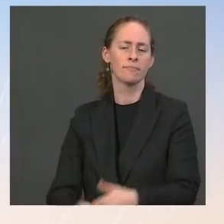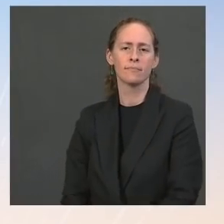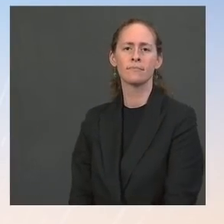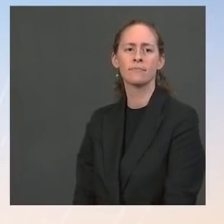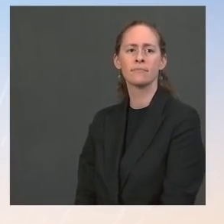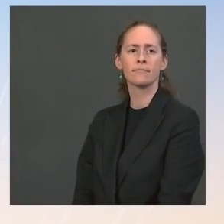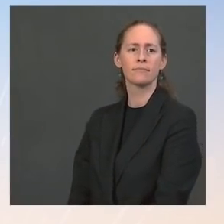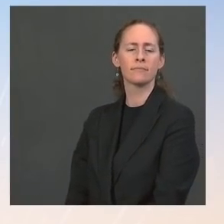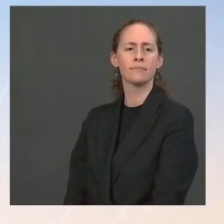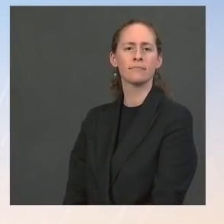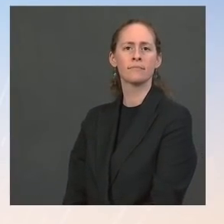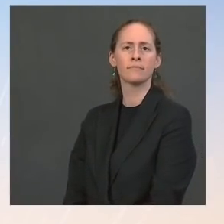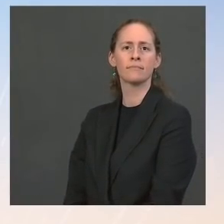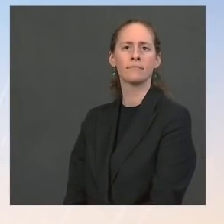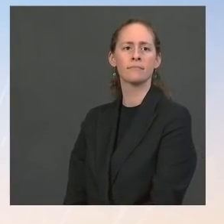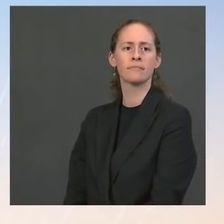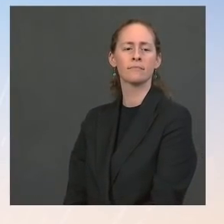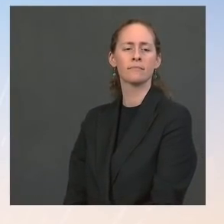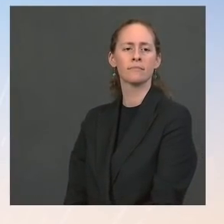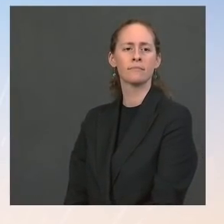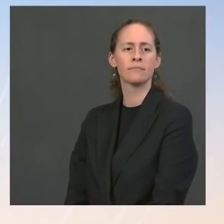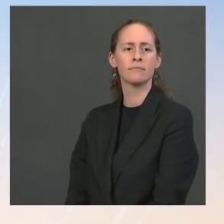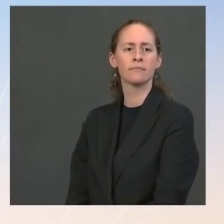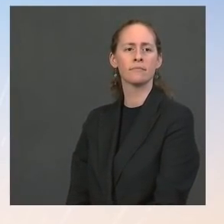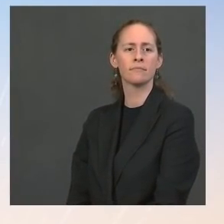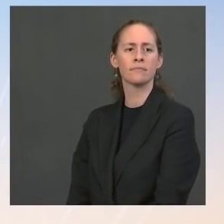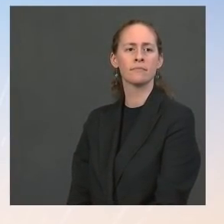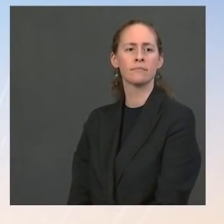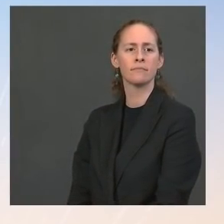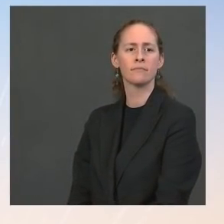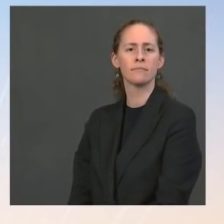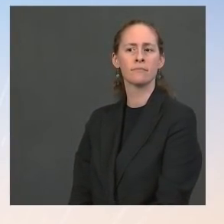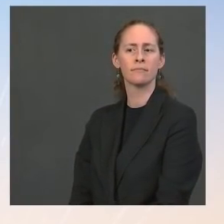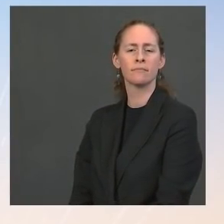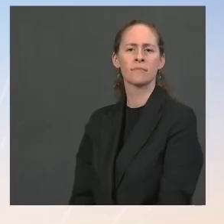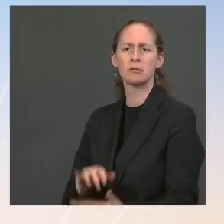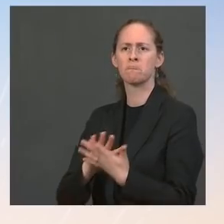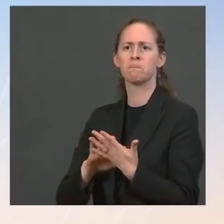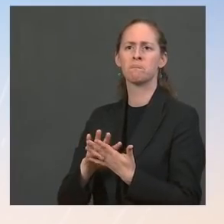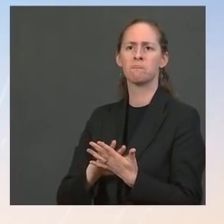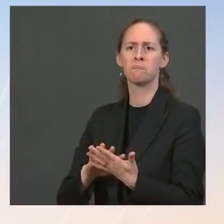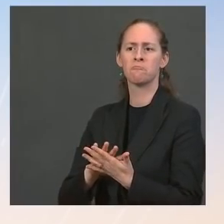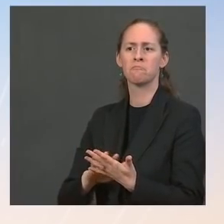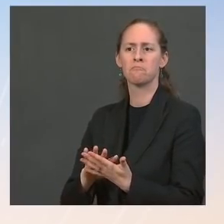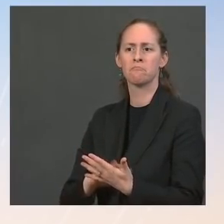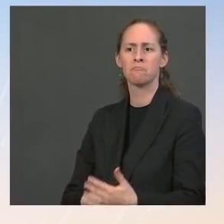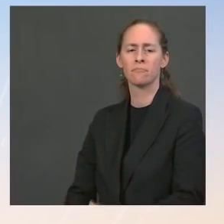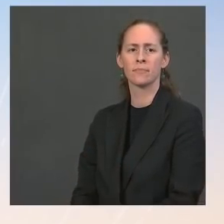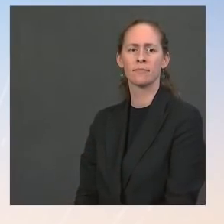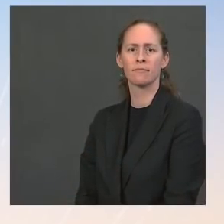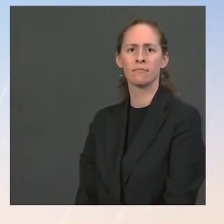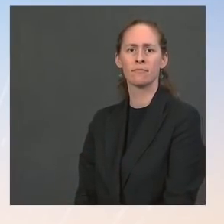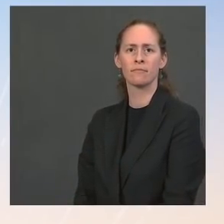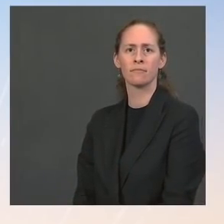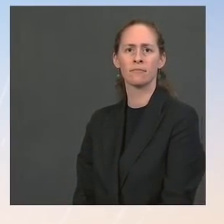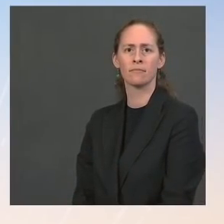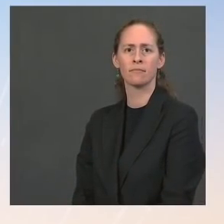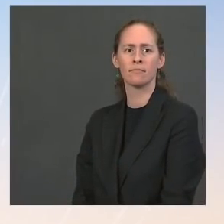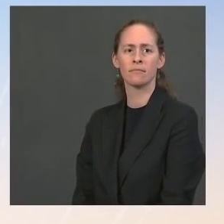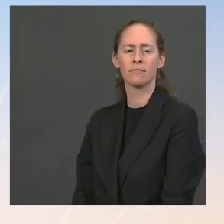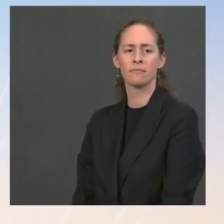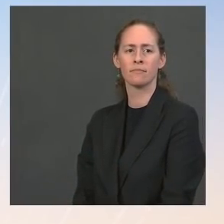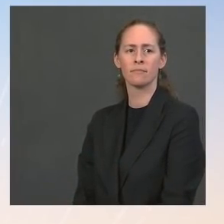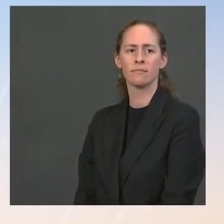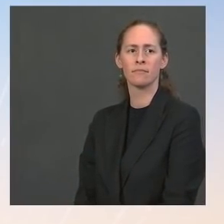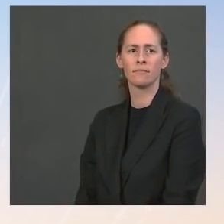Africa. The president of Guinea has been overthrown, the president of Mali has been overthrown, and we just had the prime minister of Sudan who just survived